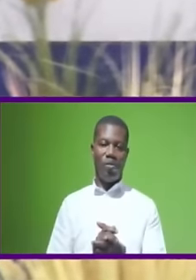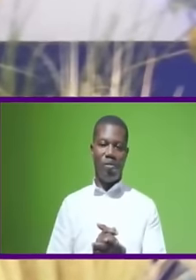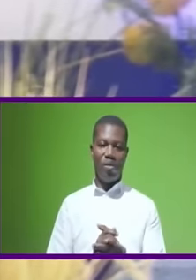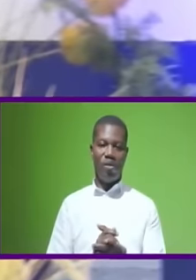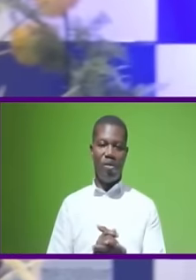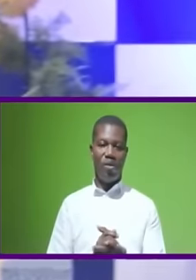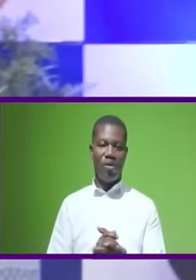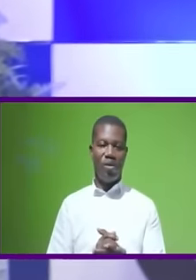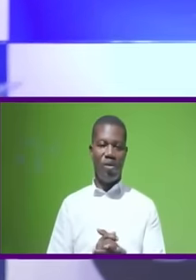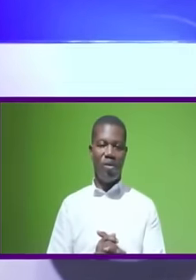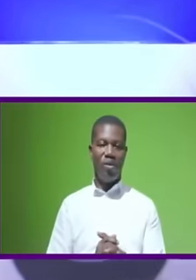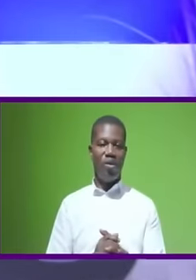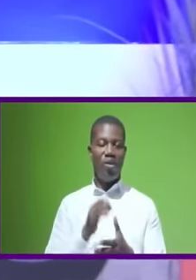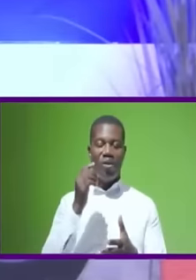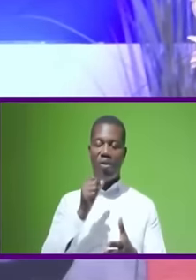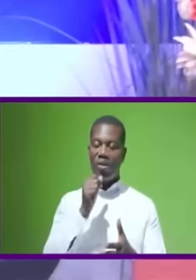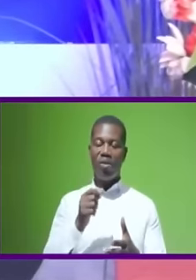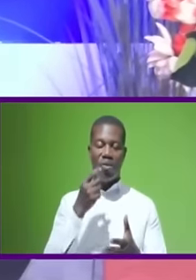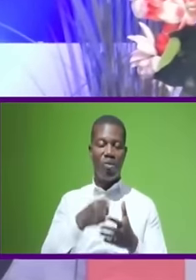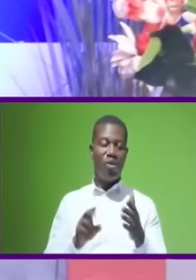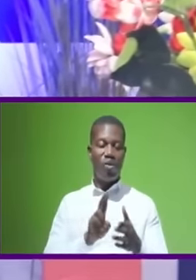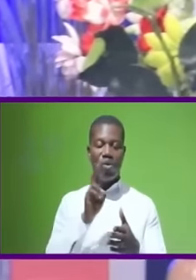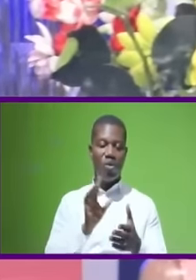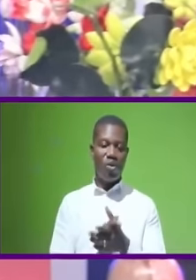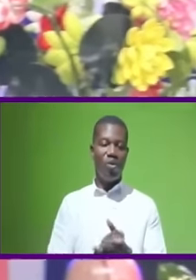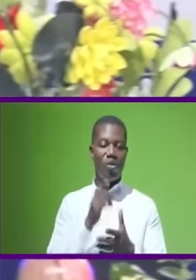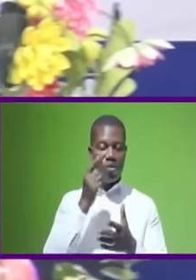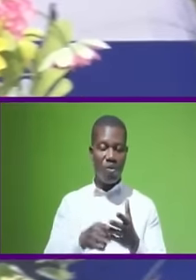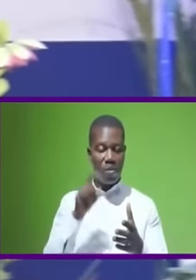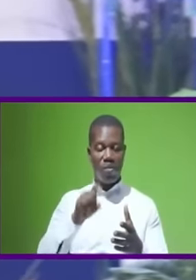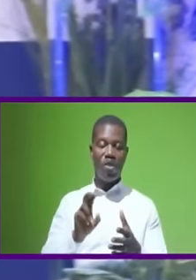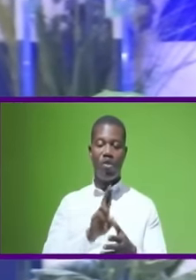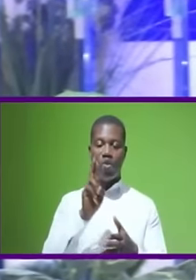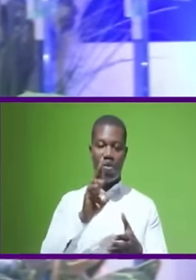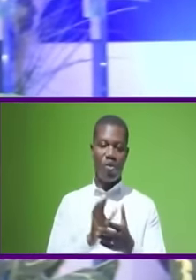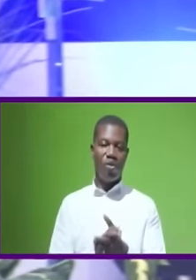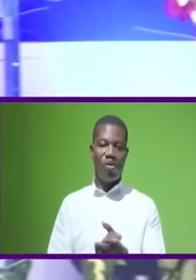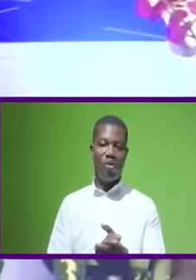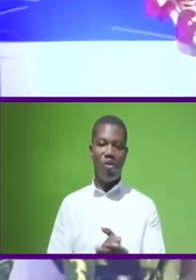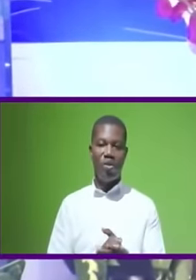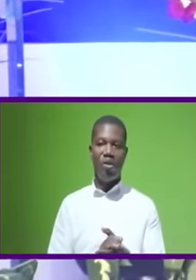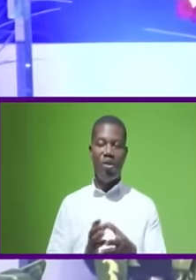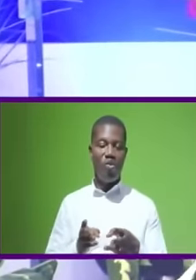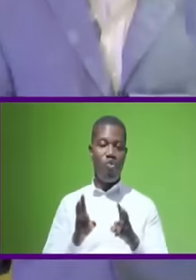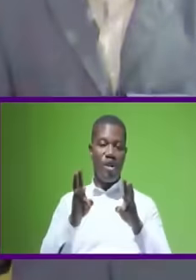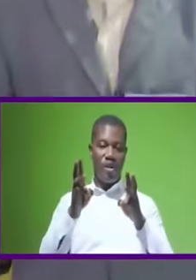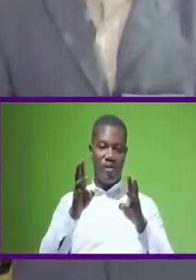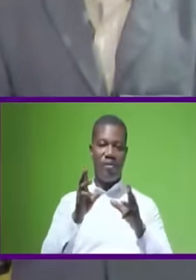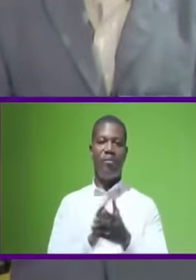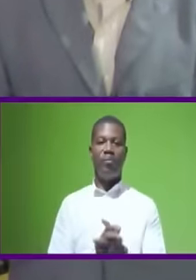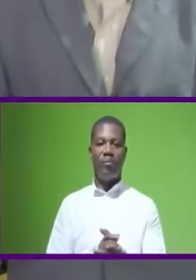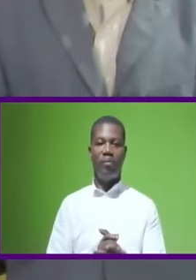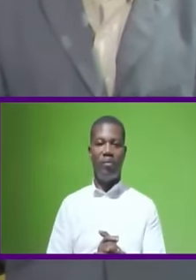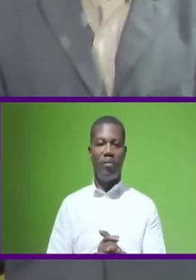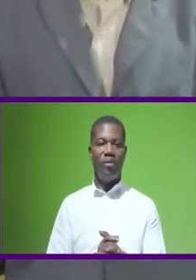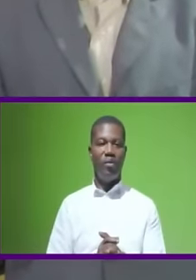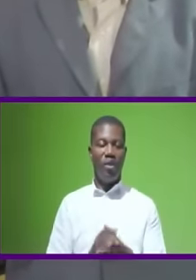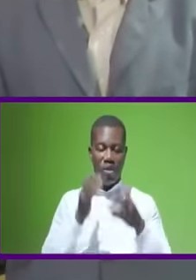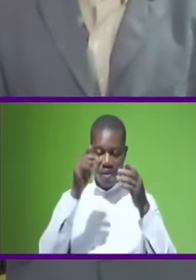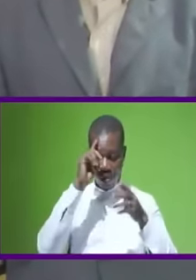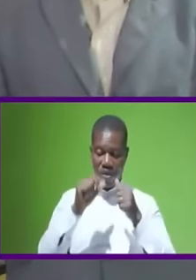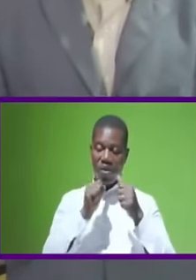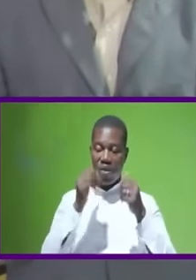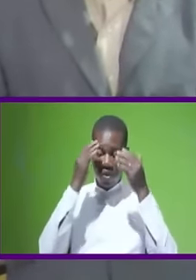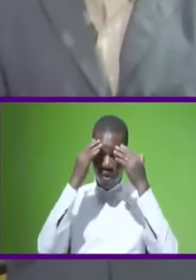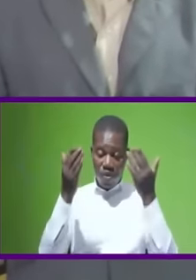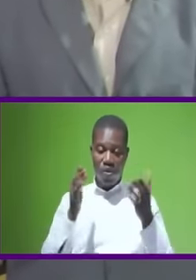di eni sa yade yo di awase yade yo ehwa kwai ayeni monte